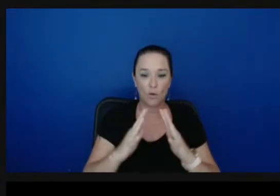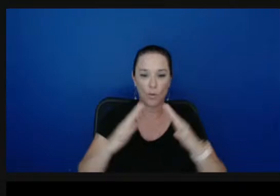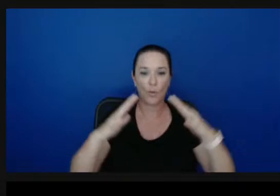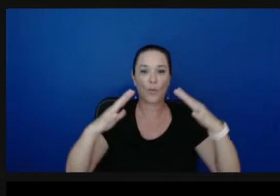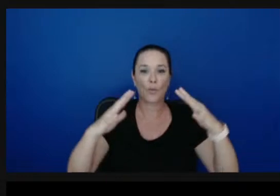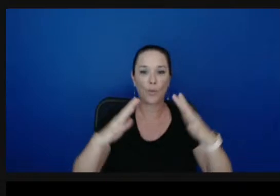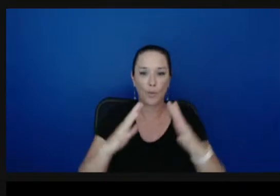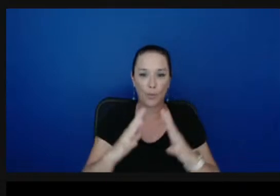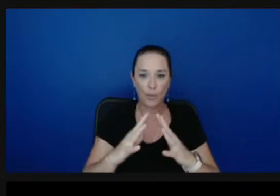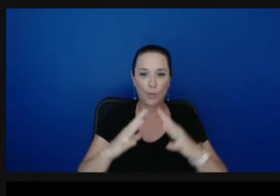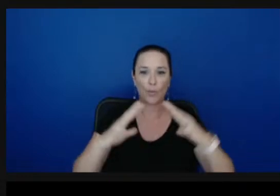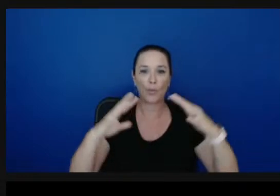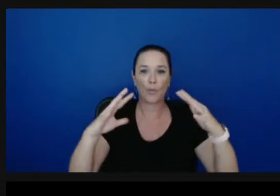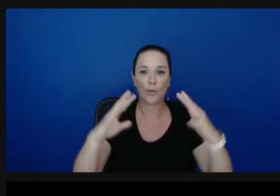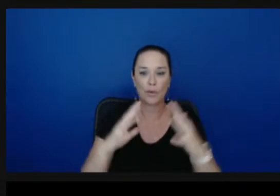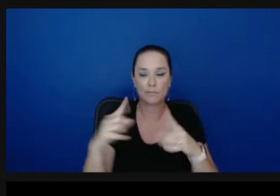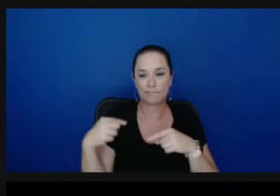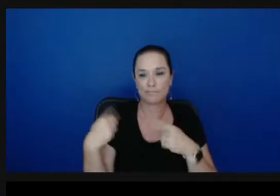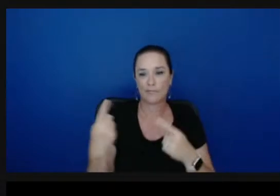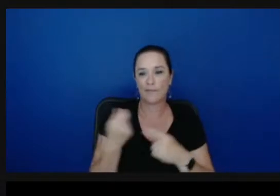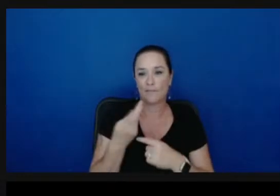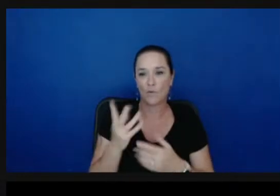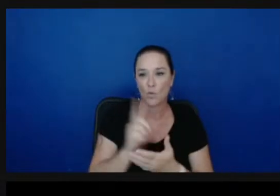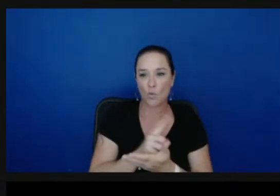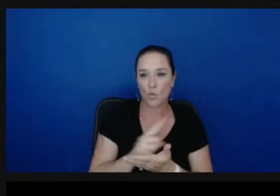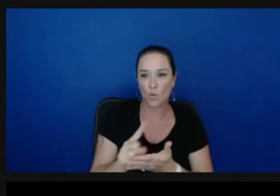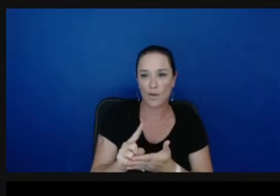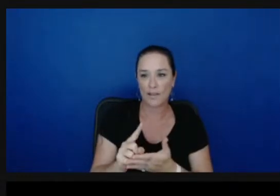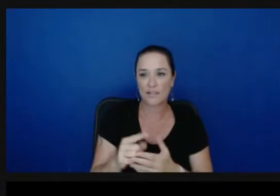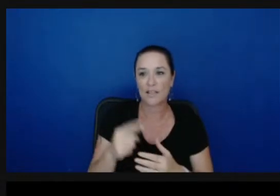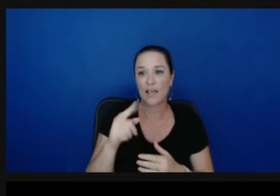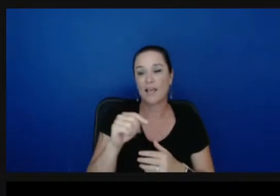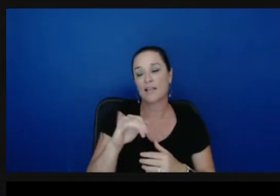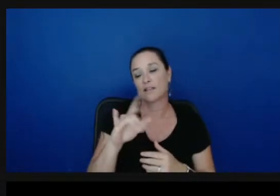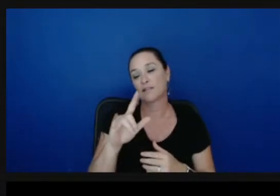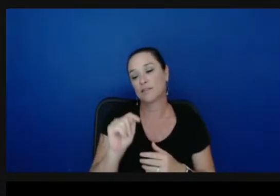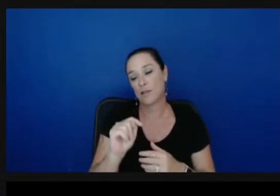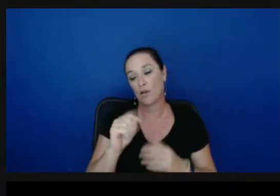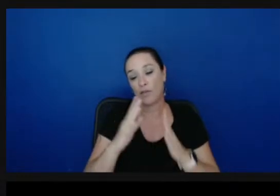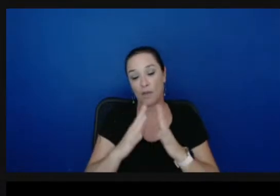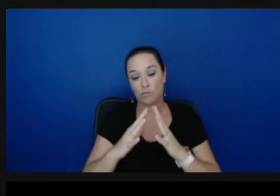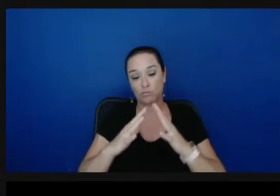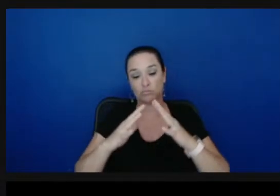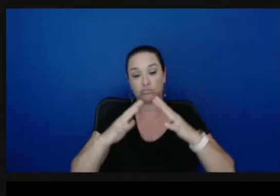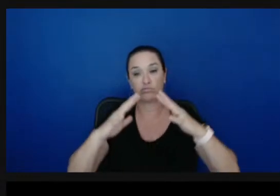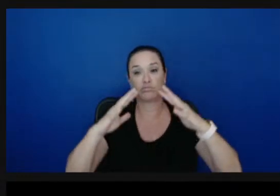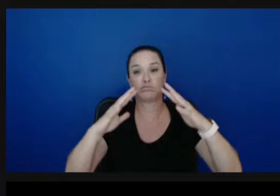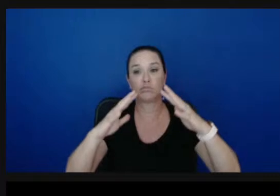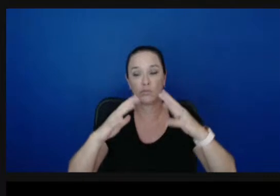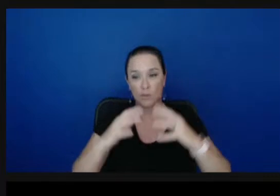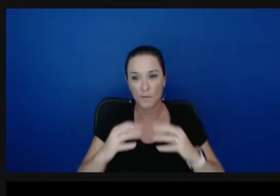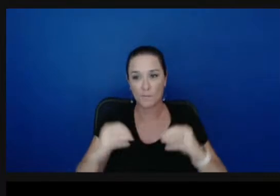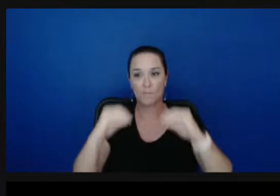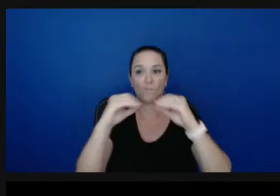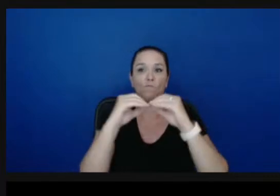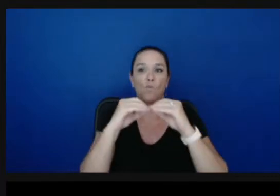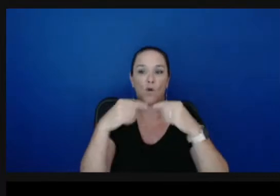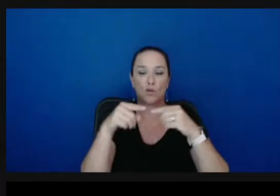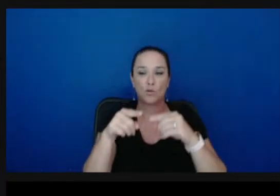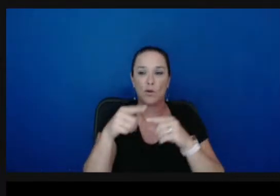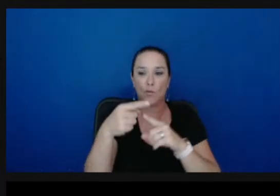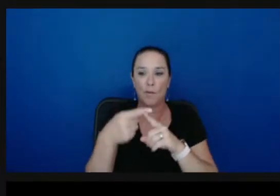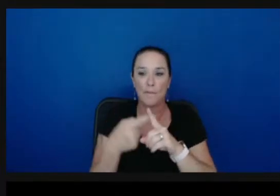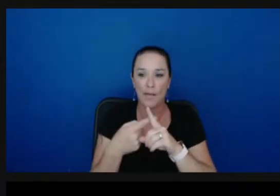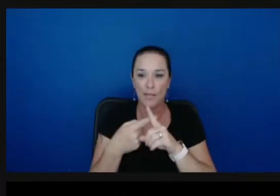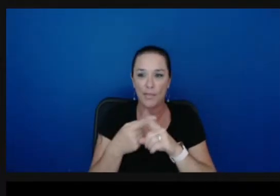last couple of weeks, the net tilt has risen quite a bit over the last month. The top of this line looks like it's up at